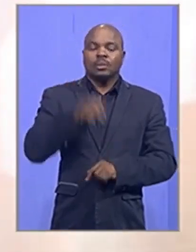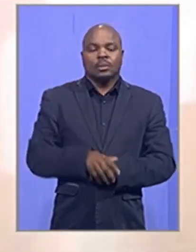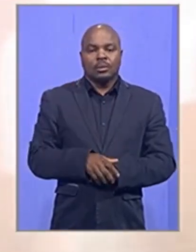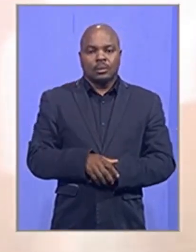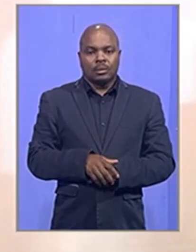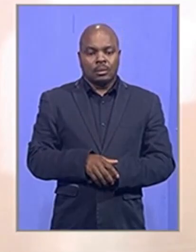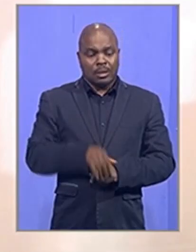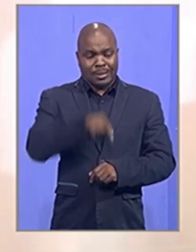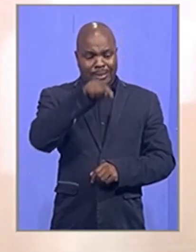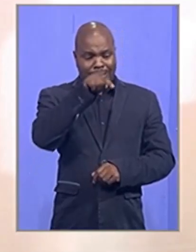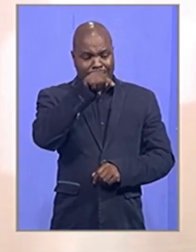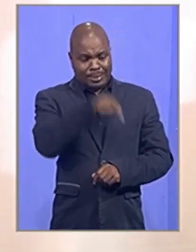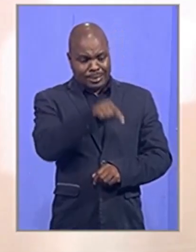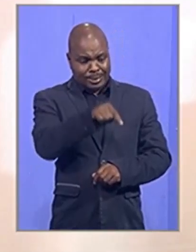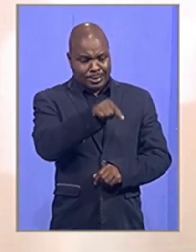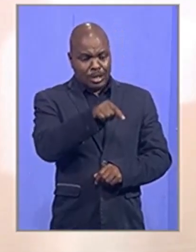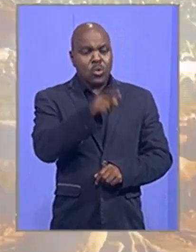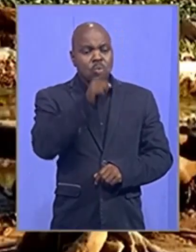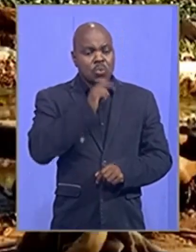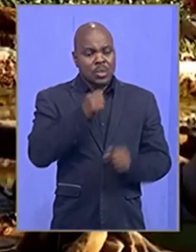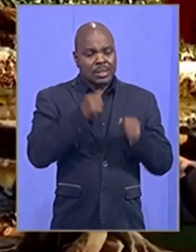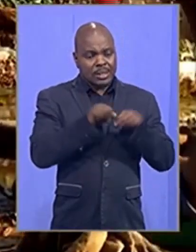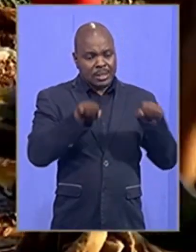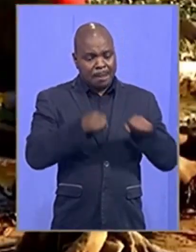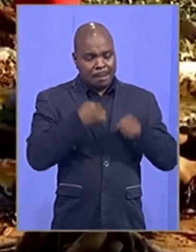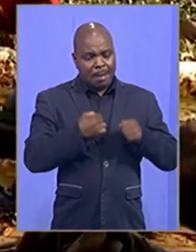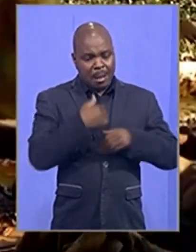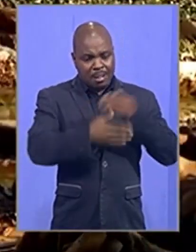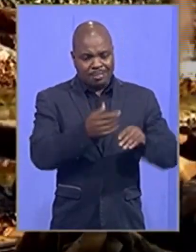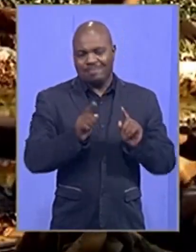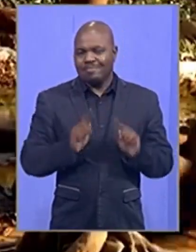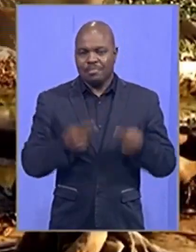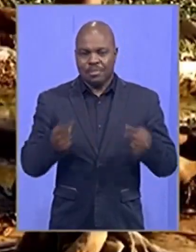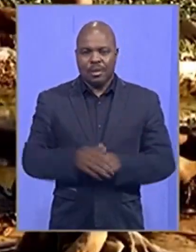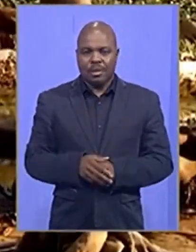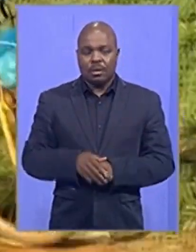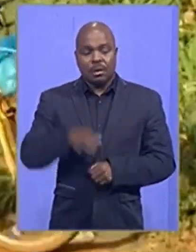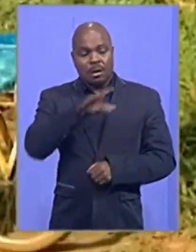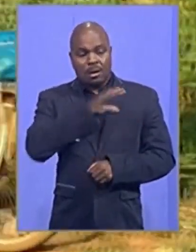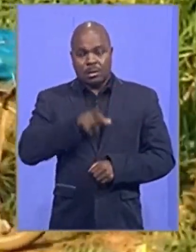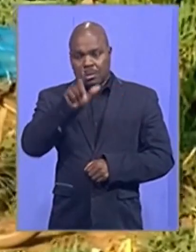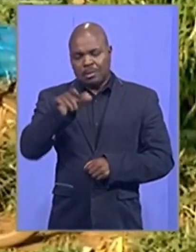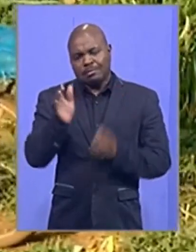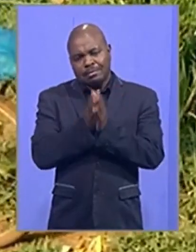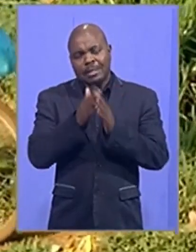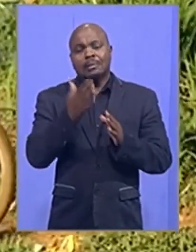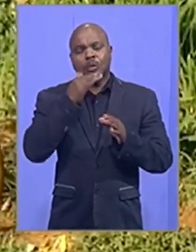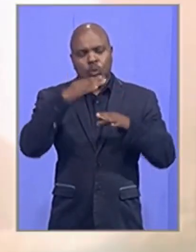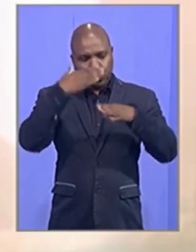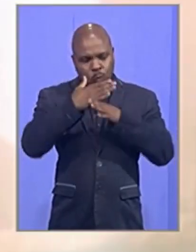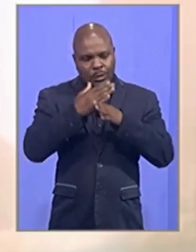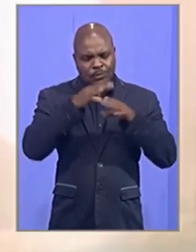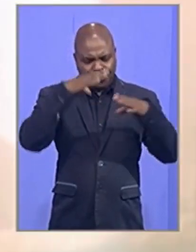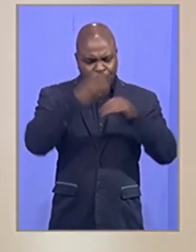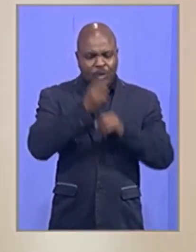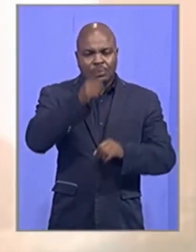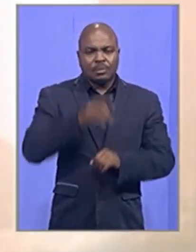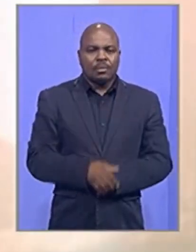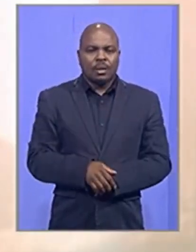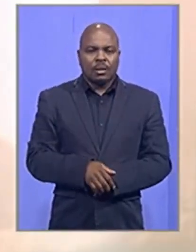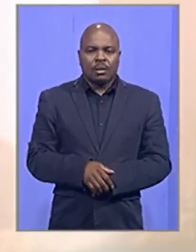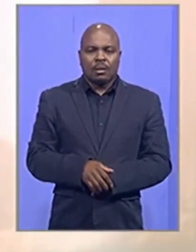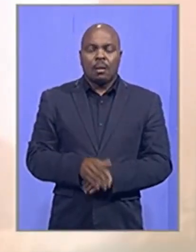this vehicle to arrive to your destination. Balekgotla ba kgothaletswa ho tsepamisa maikutlo tshebetsong ya bona. The